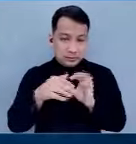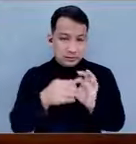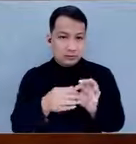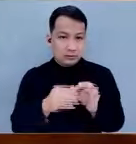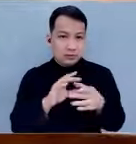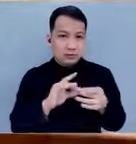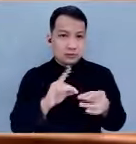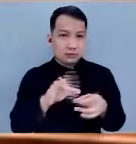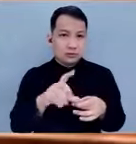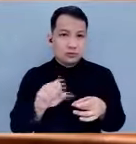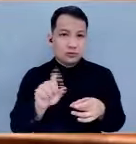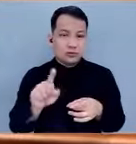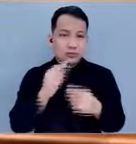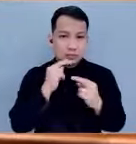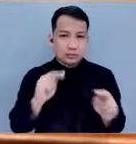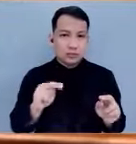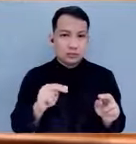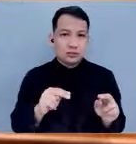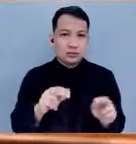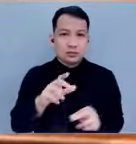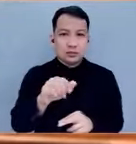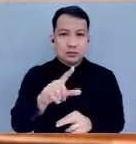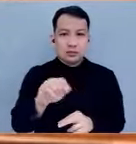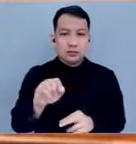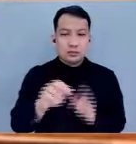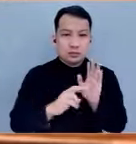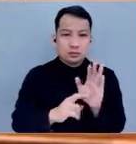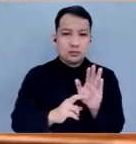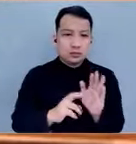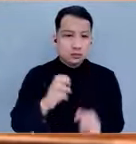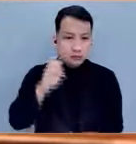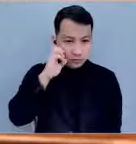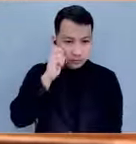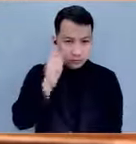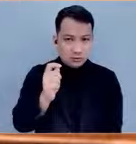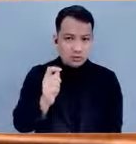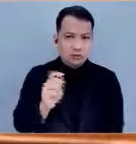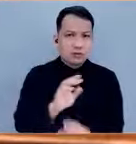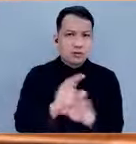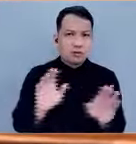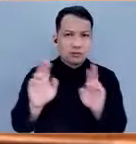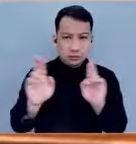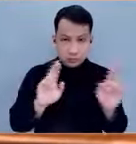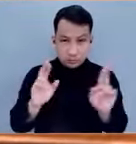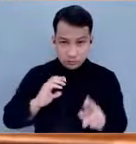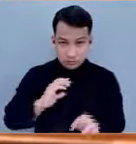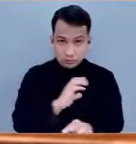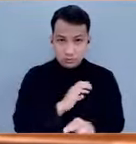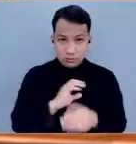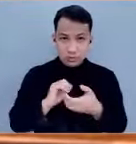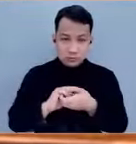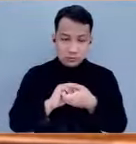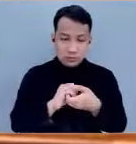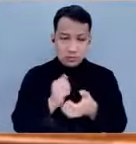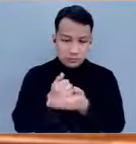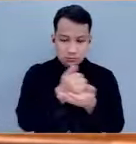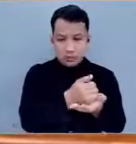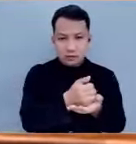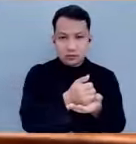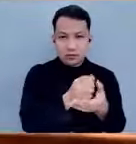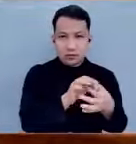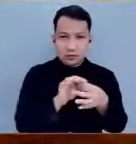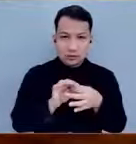One News, sinabi ni AXIS Party List Representative Erwin Tufo na handa ang Kamara na makipagtulungan sa Senado kaugnay ng